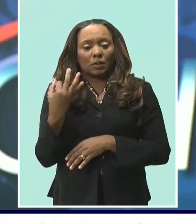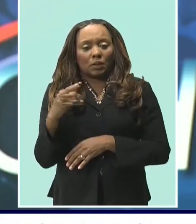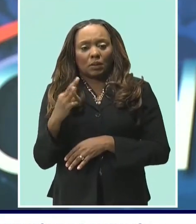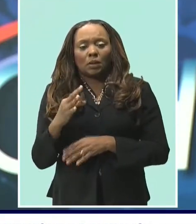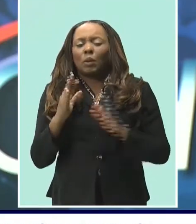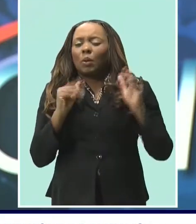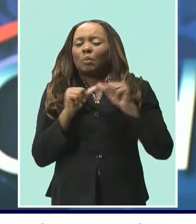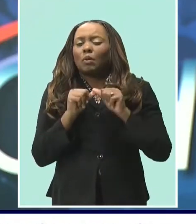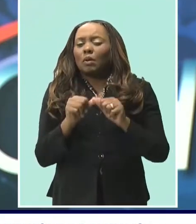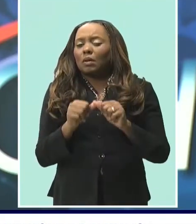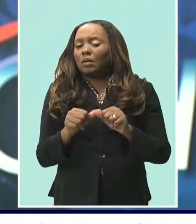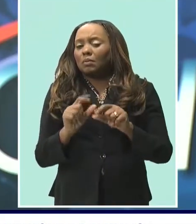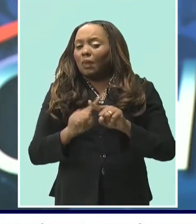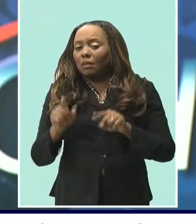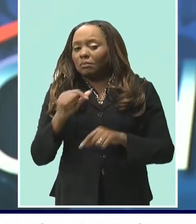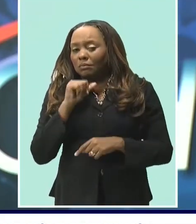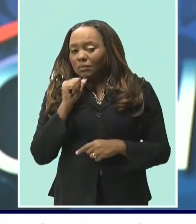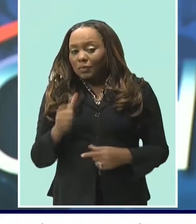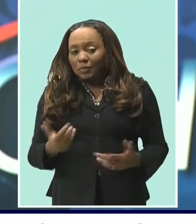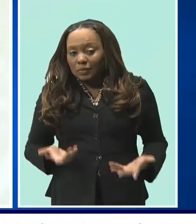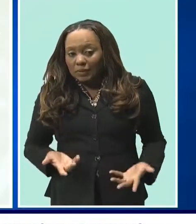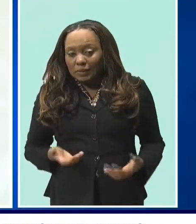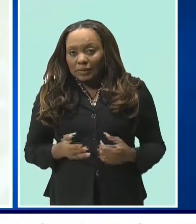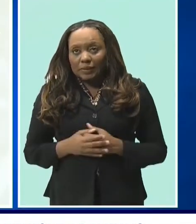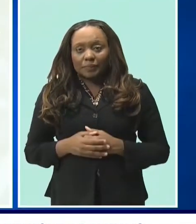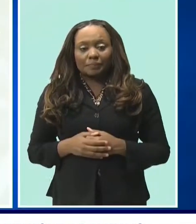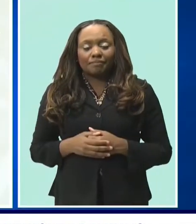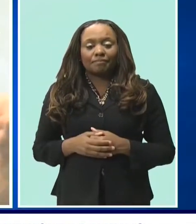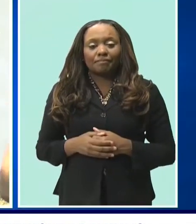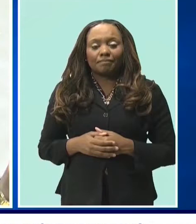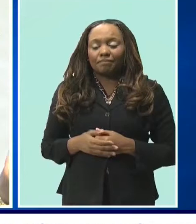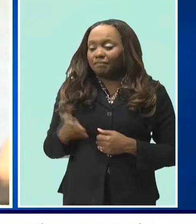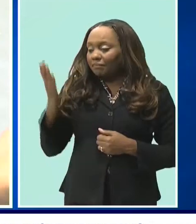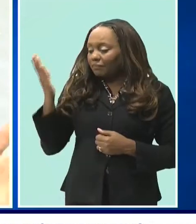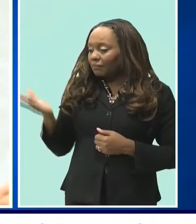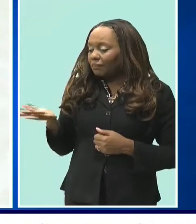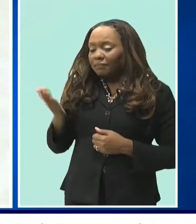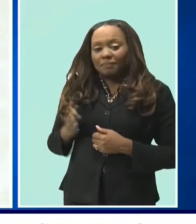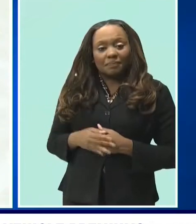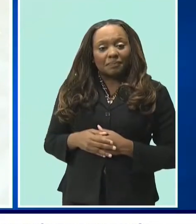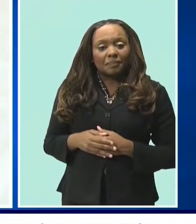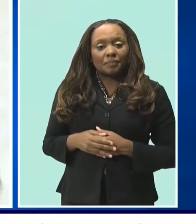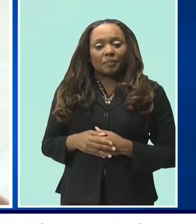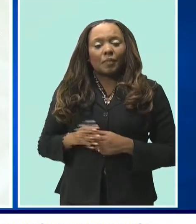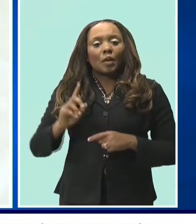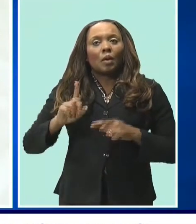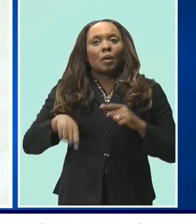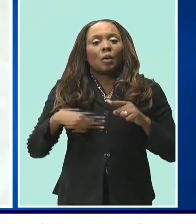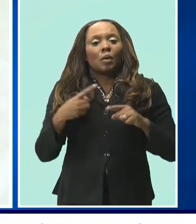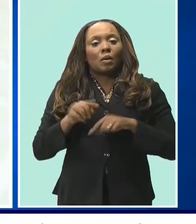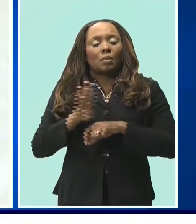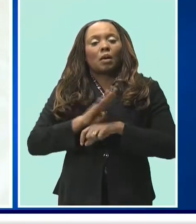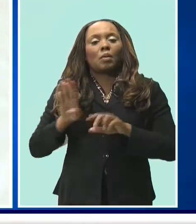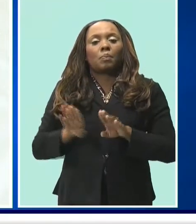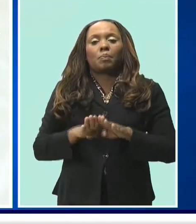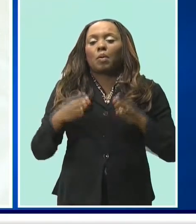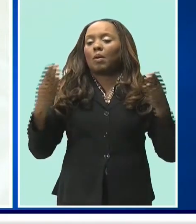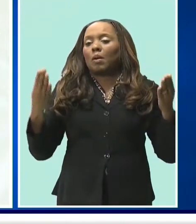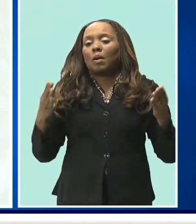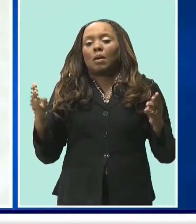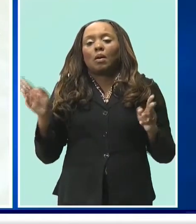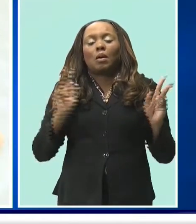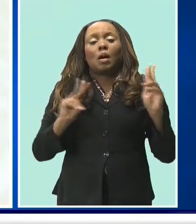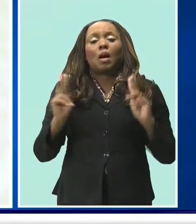hoped would continue afterwards. Quite honestly, from the time the country opened back, we're getting the same level